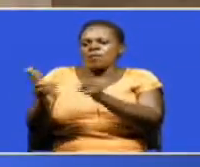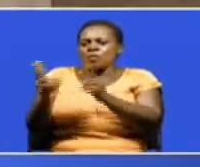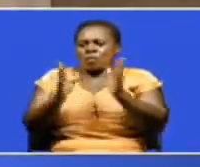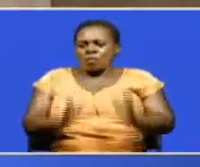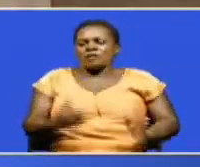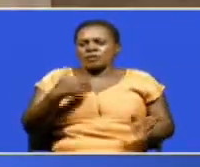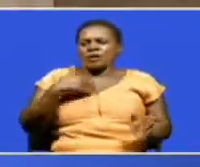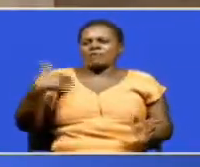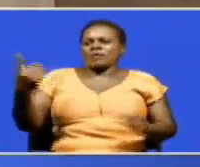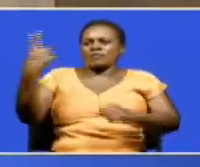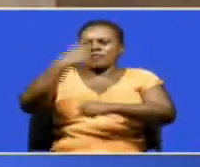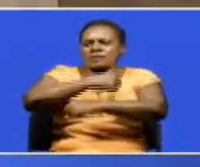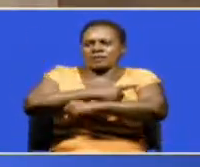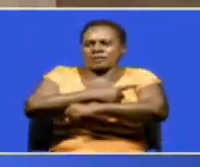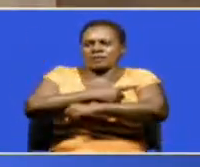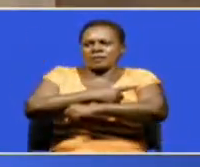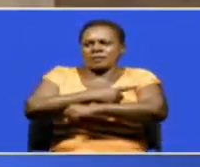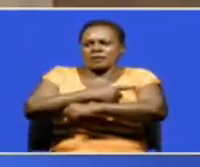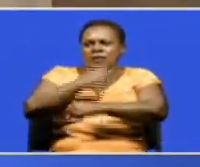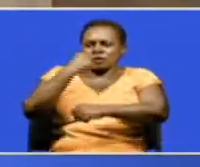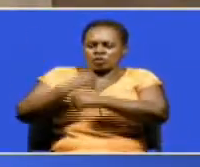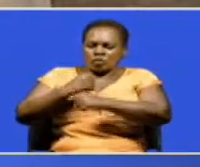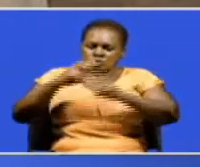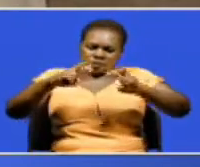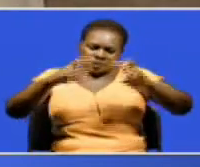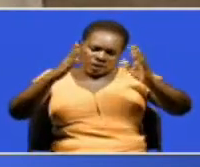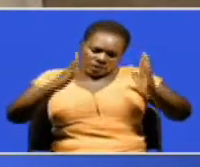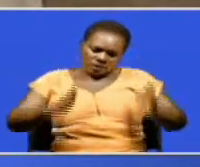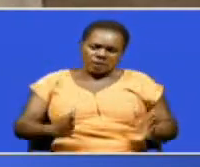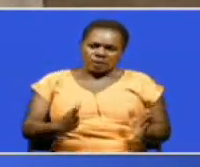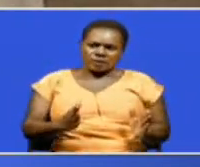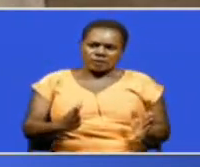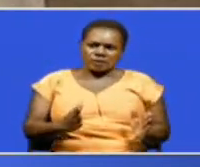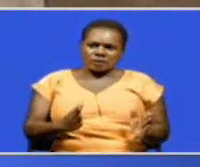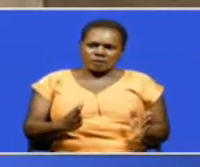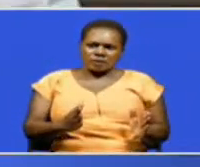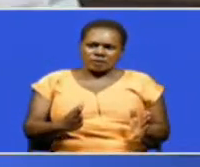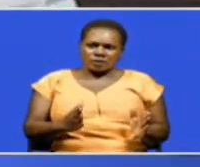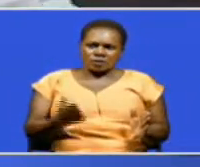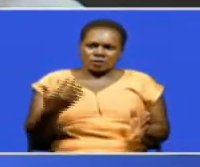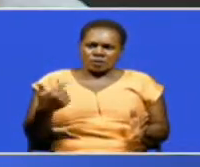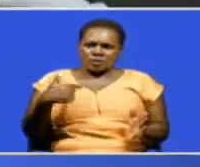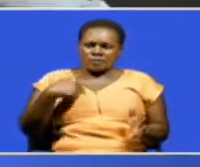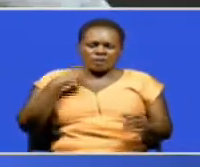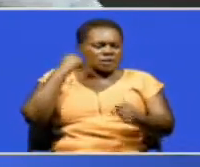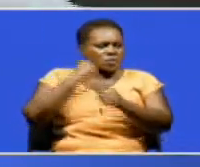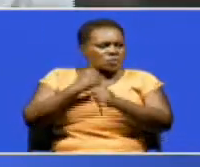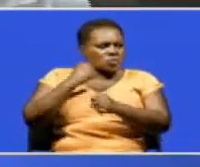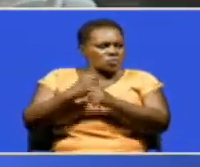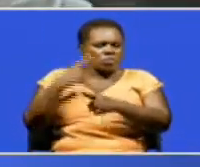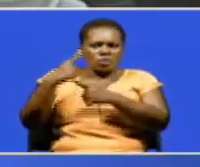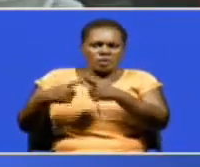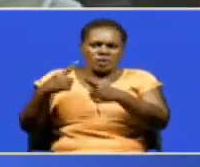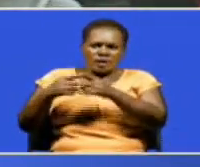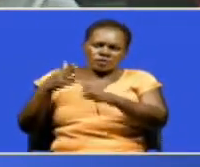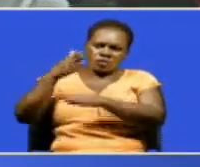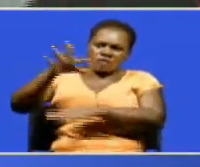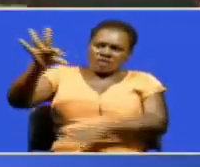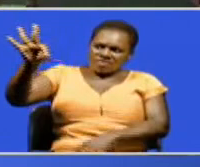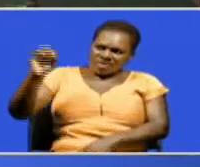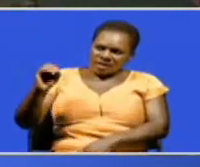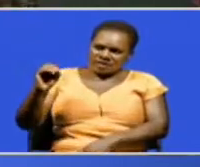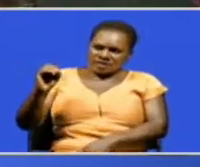every day, and it is the task of the researchers to document this. I've been doing it for more than 30 years, working with